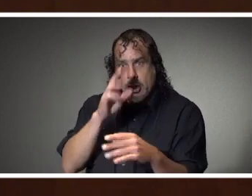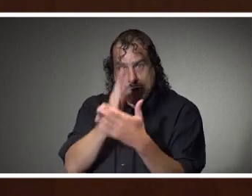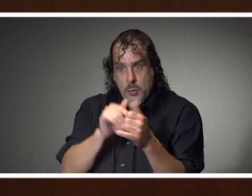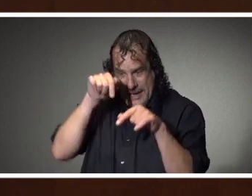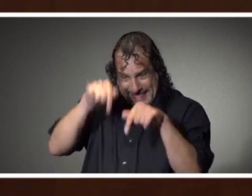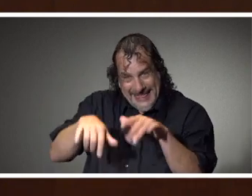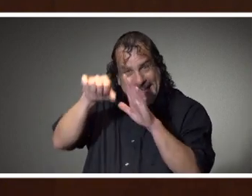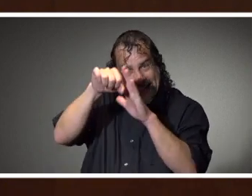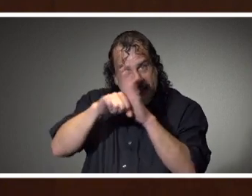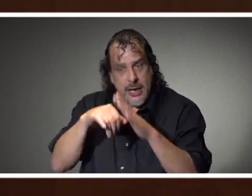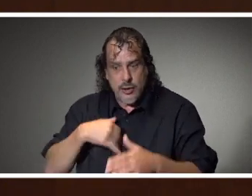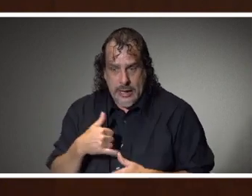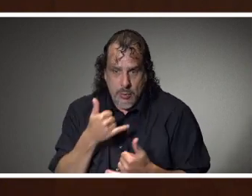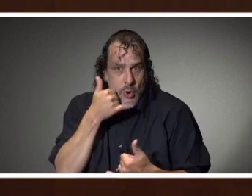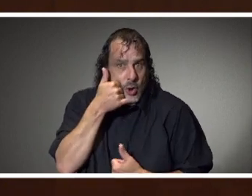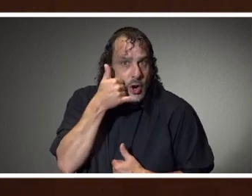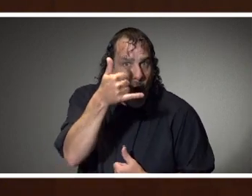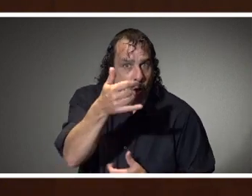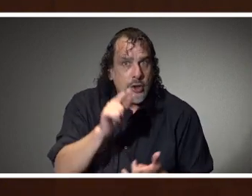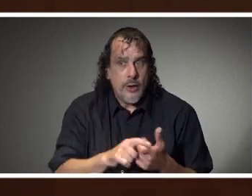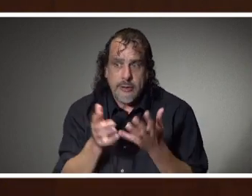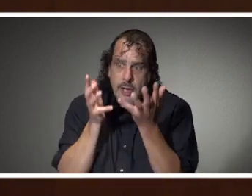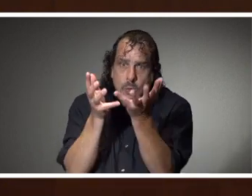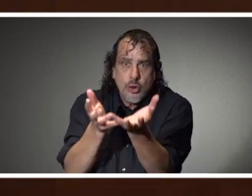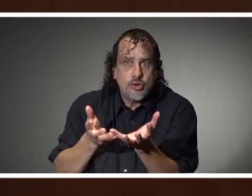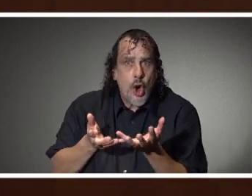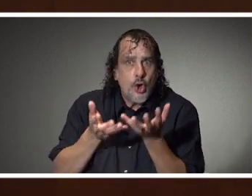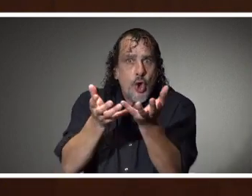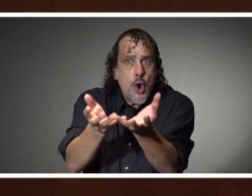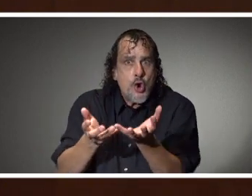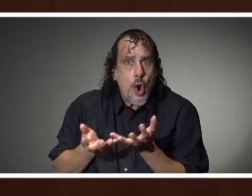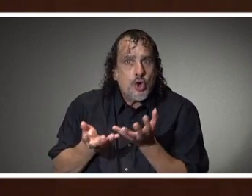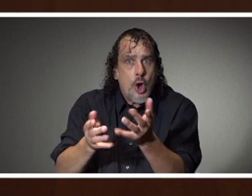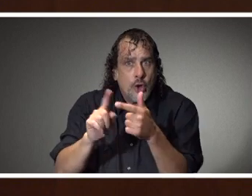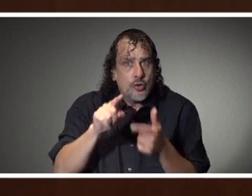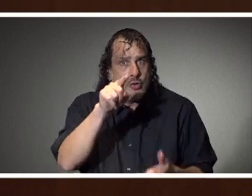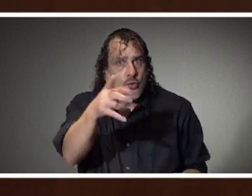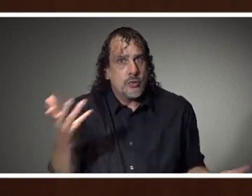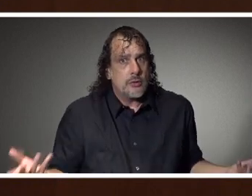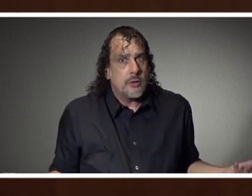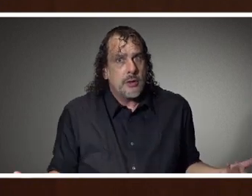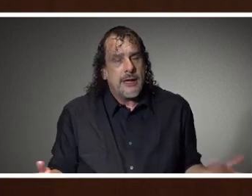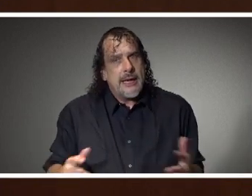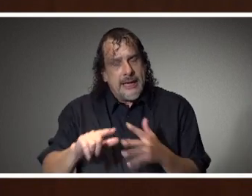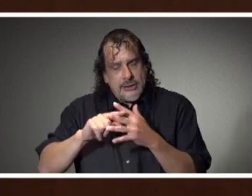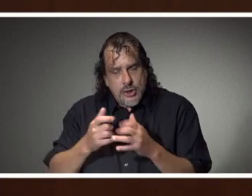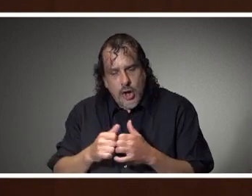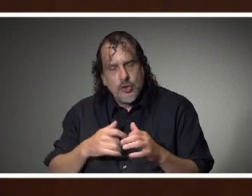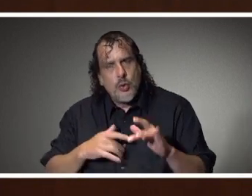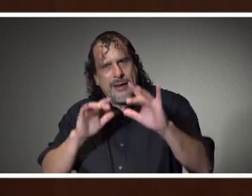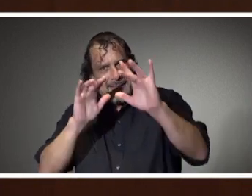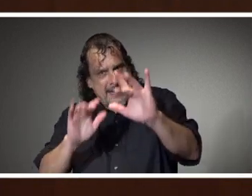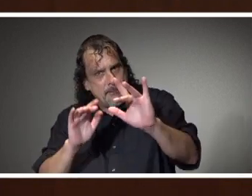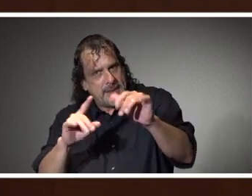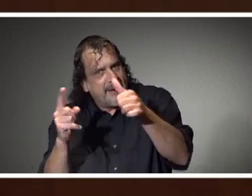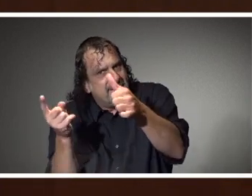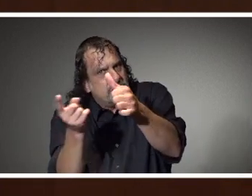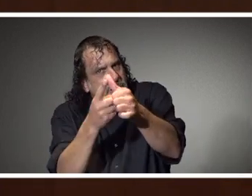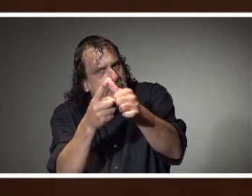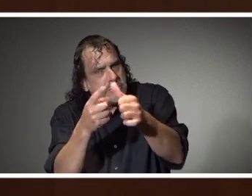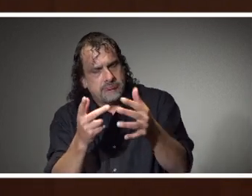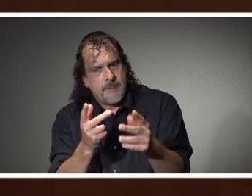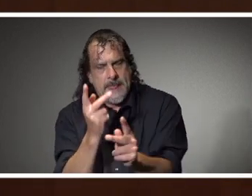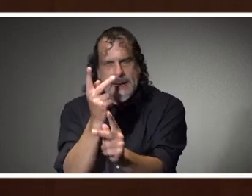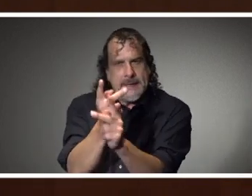Mississippi, to talk to you if you are having thoughts of suicide. You know, it all starts with empathy, as you mentioned,